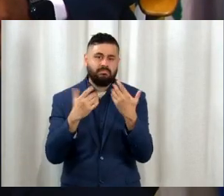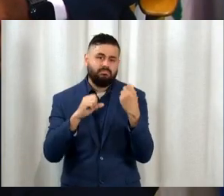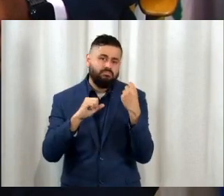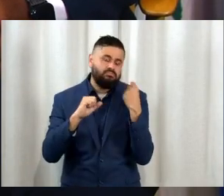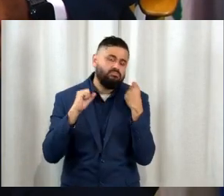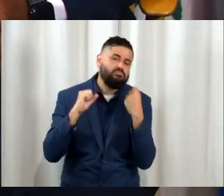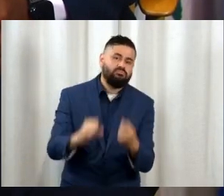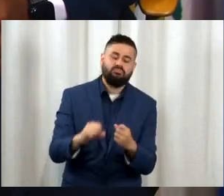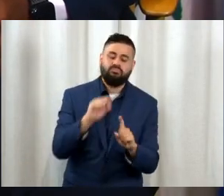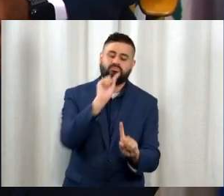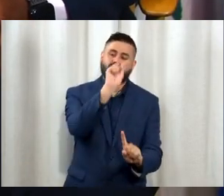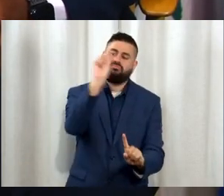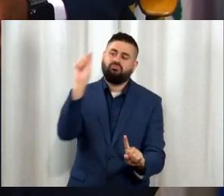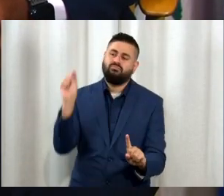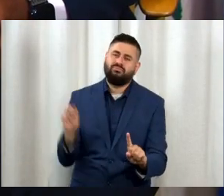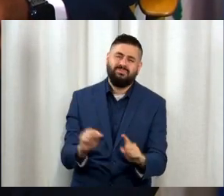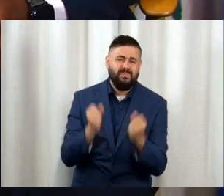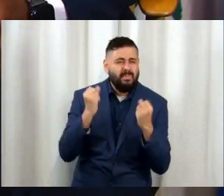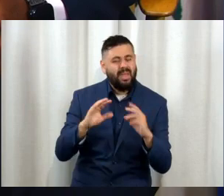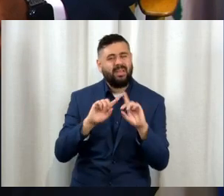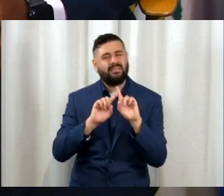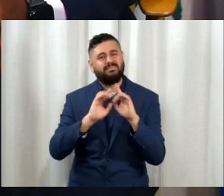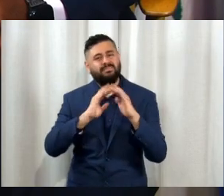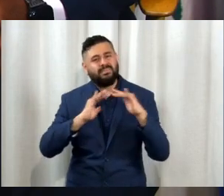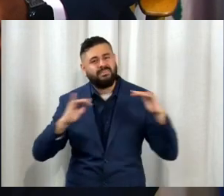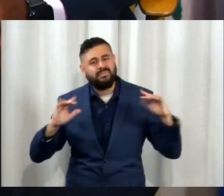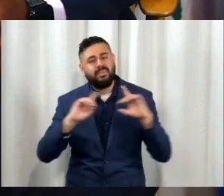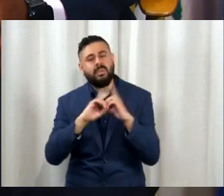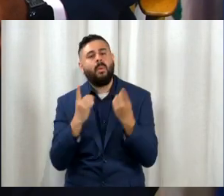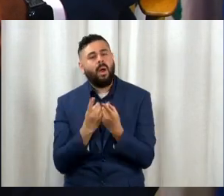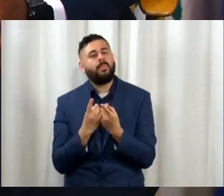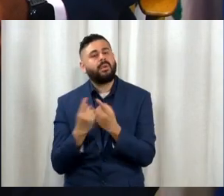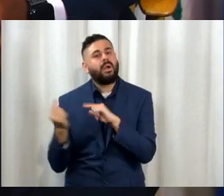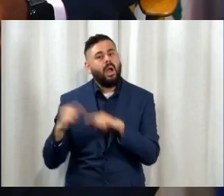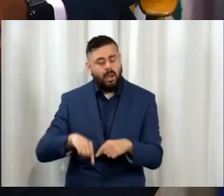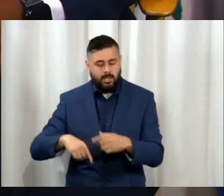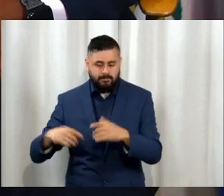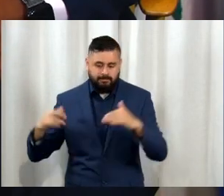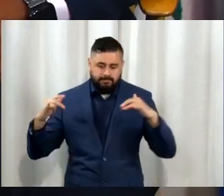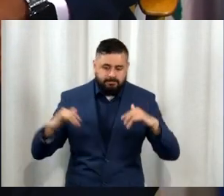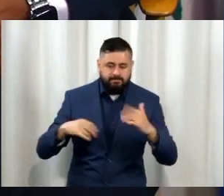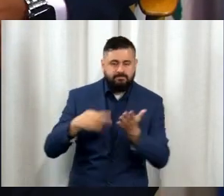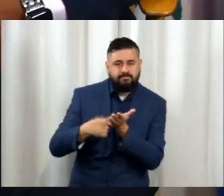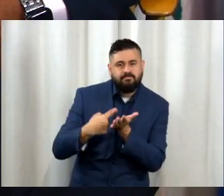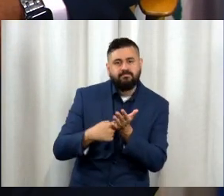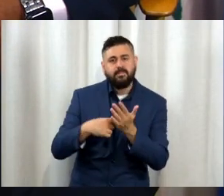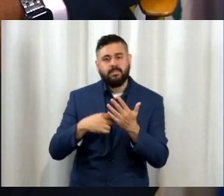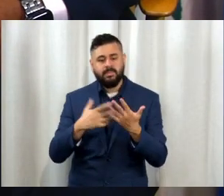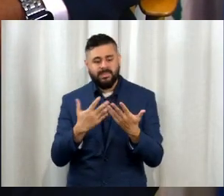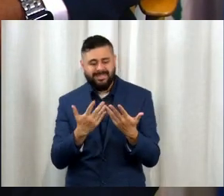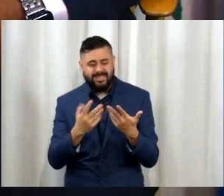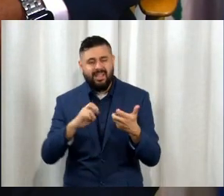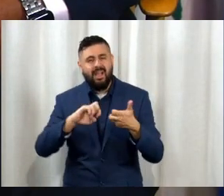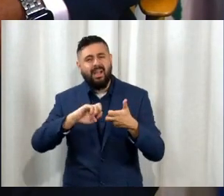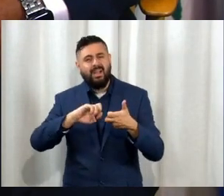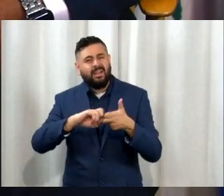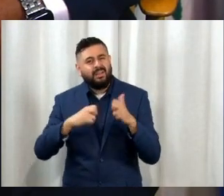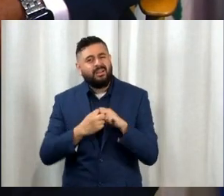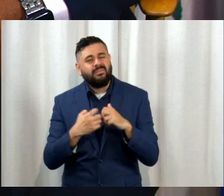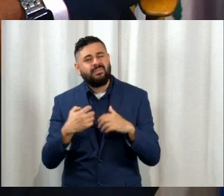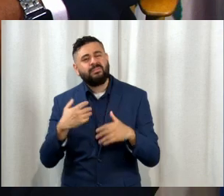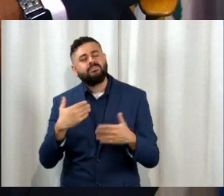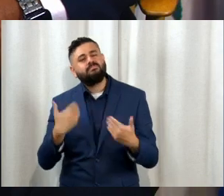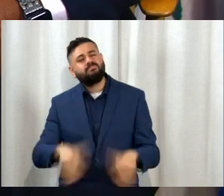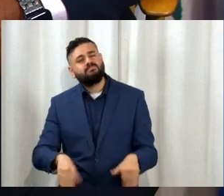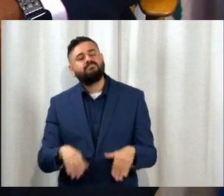everyone together. So a number of departments are there, and they meet regularly, and they work on those difficult spots that are kind of cross jurisdictions.